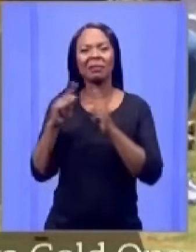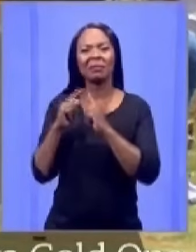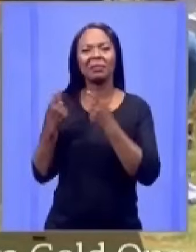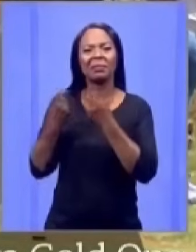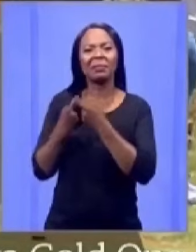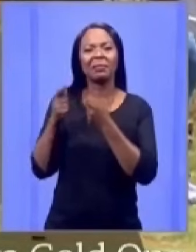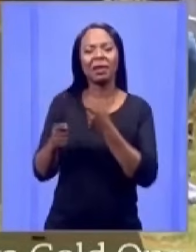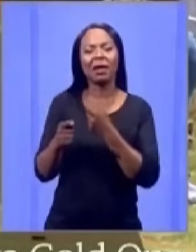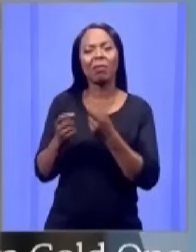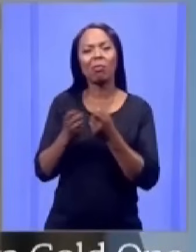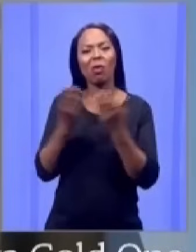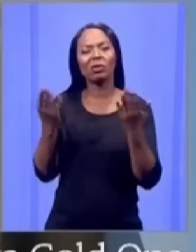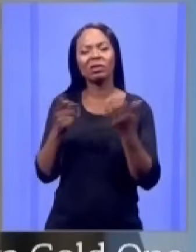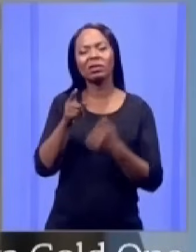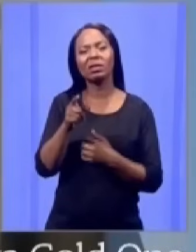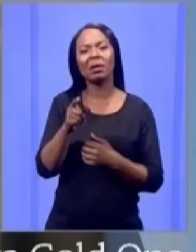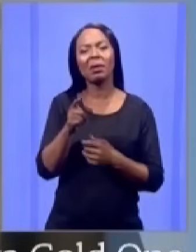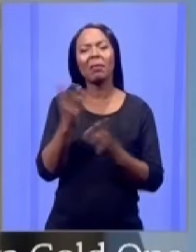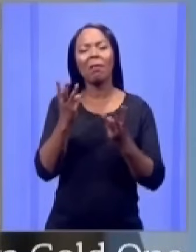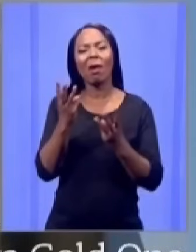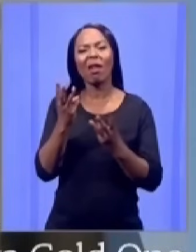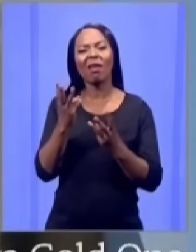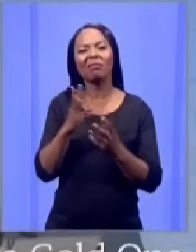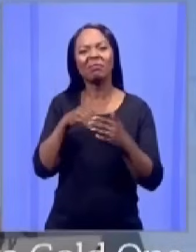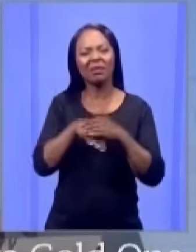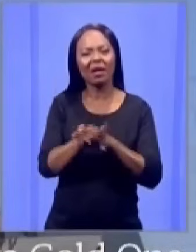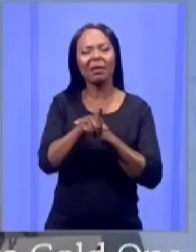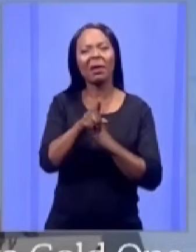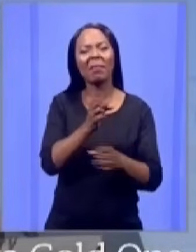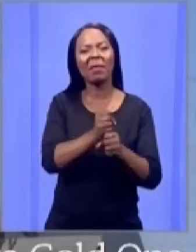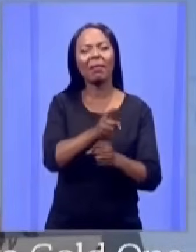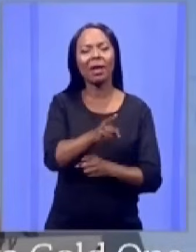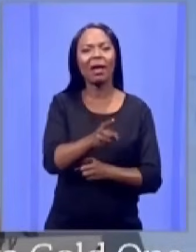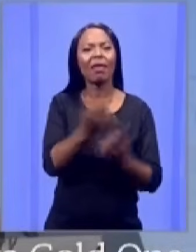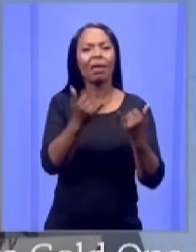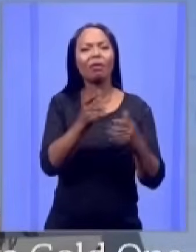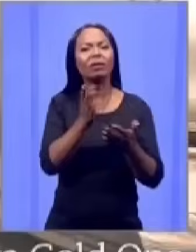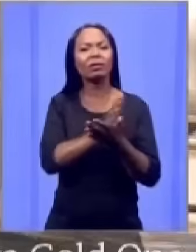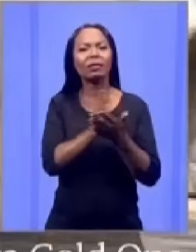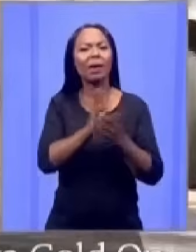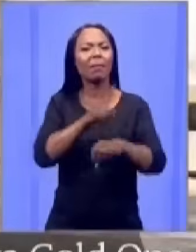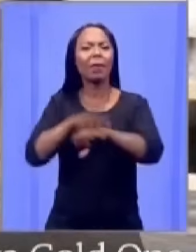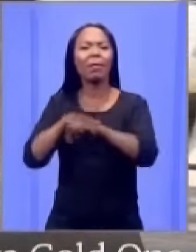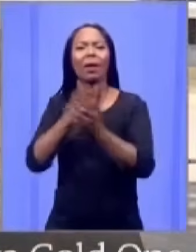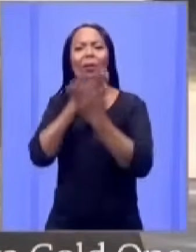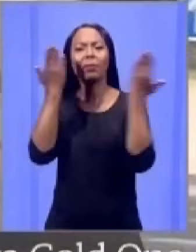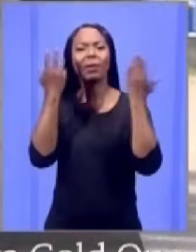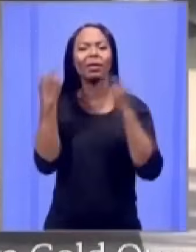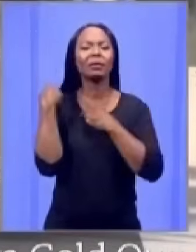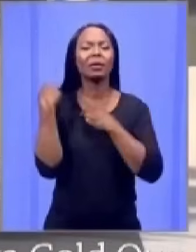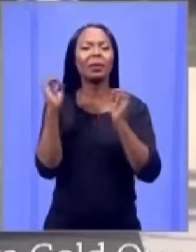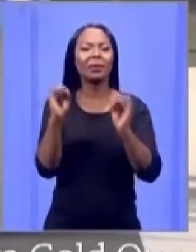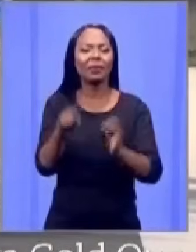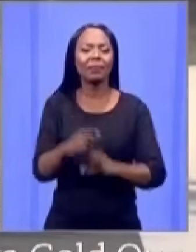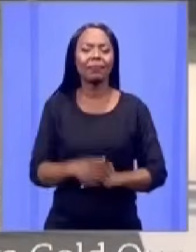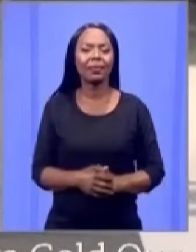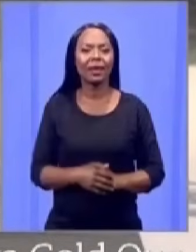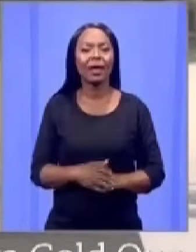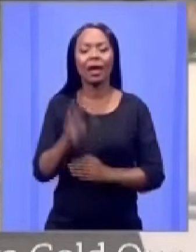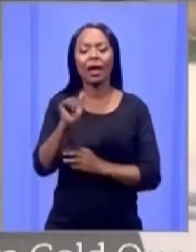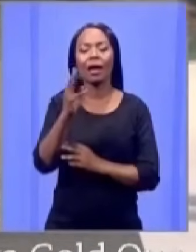the hostage or the ringleaders of the hostage have not been arrested. AMCU e se tlalehile taba ena lekgotleng la